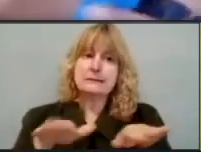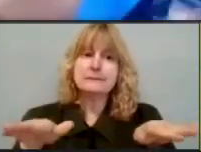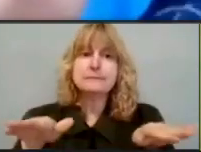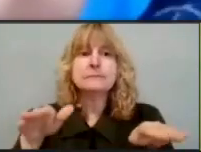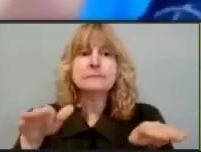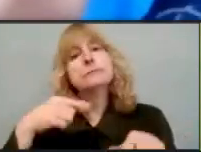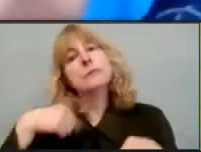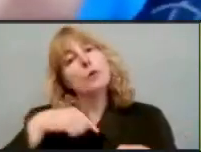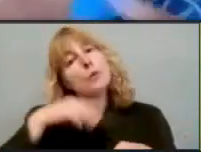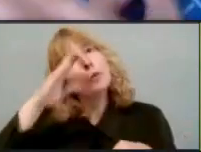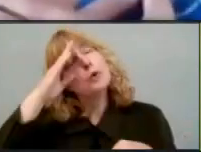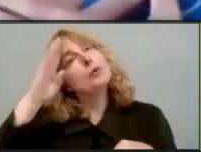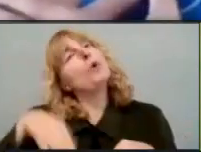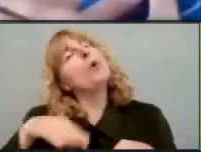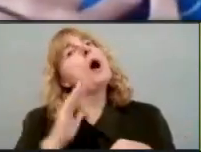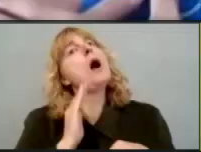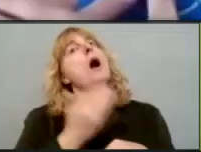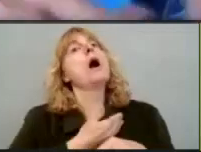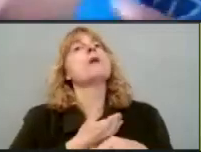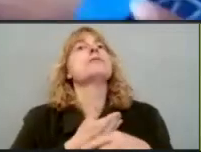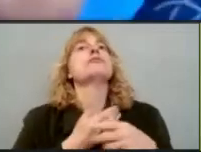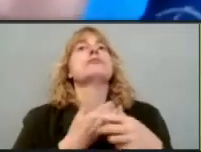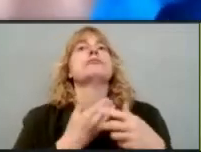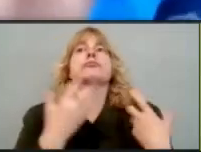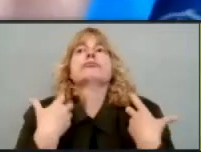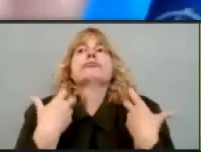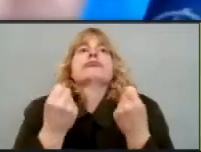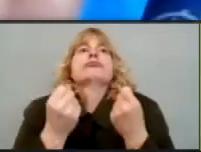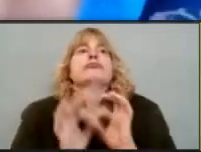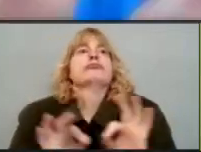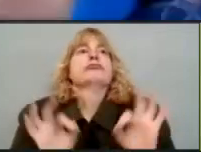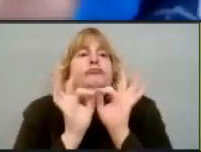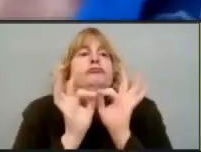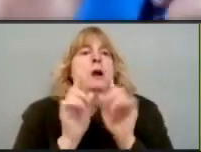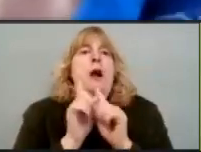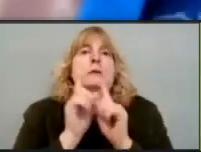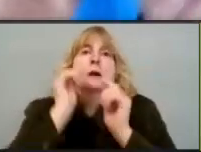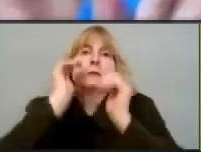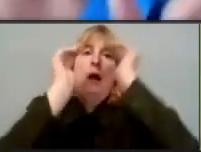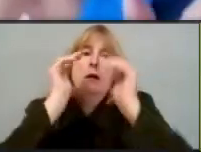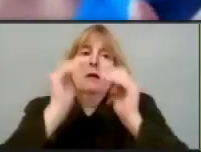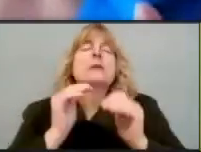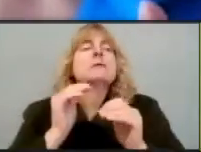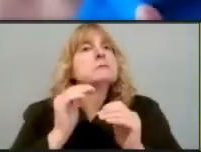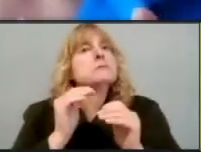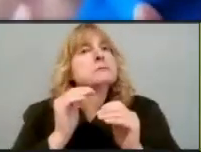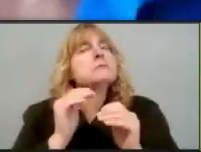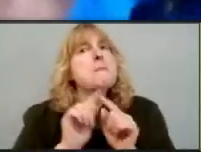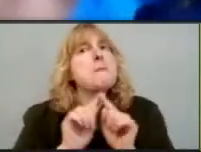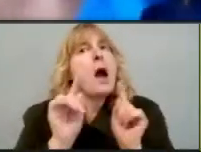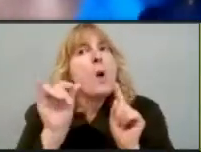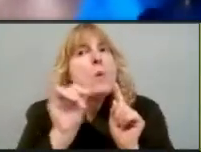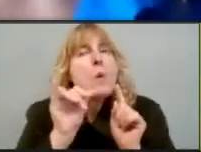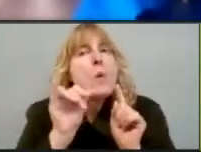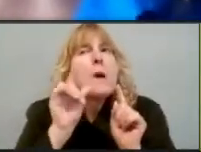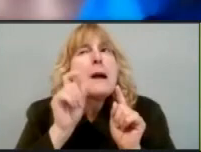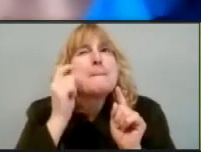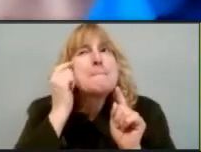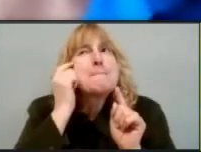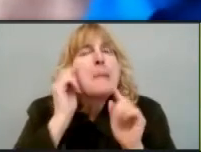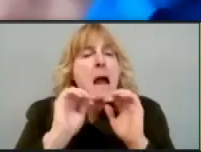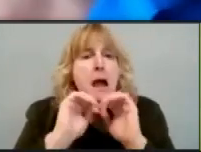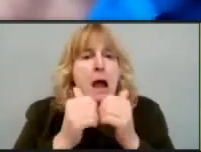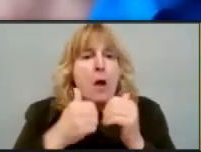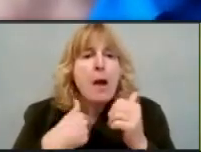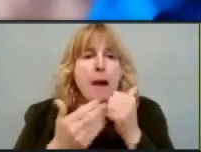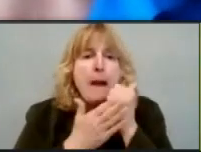our well-being as adults is critical, we've also got to pivot and start figuring out, how do I help my